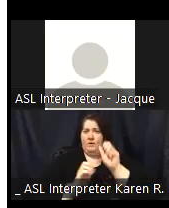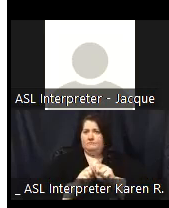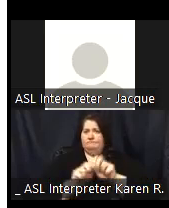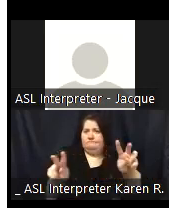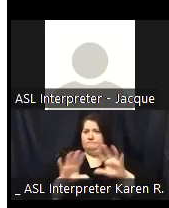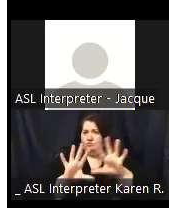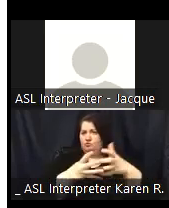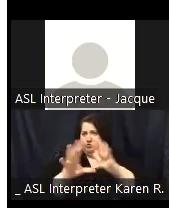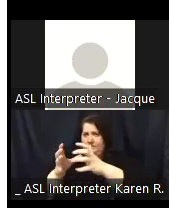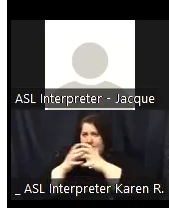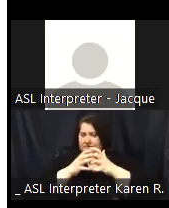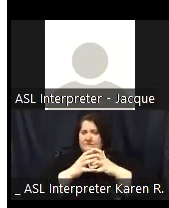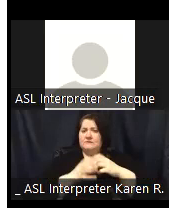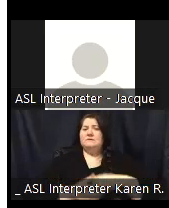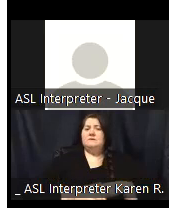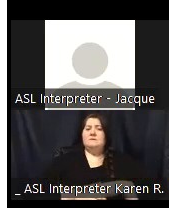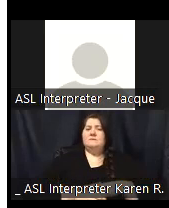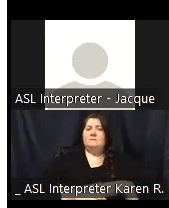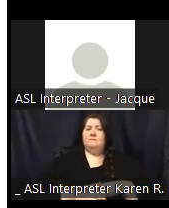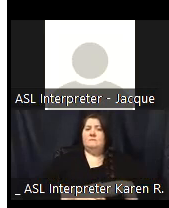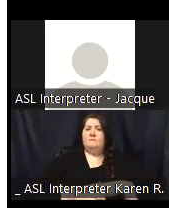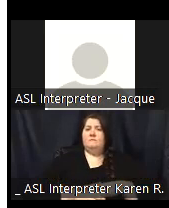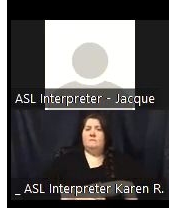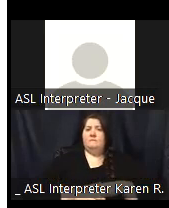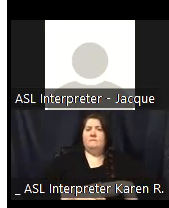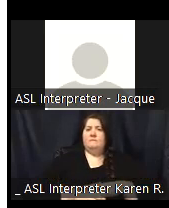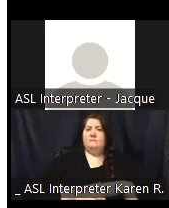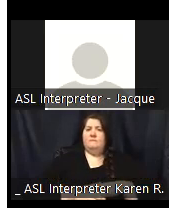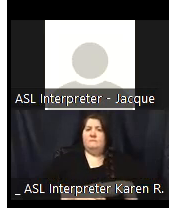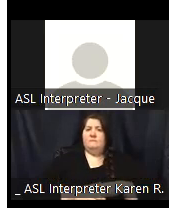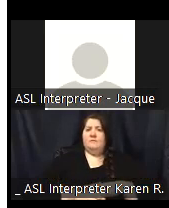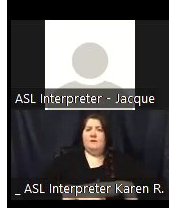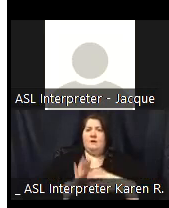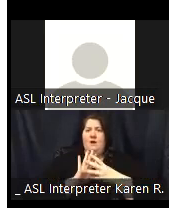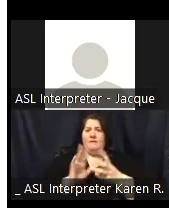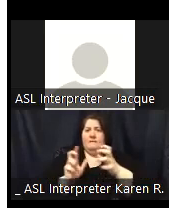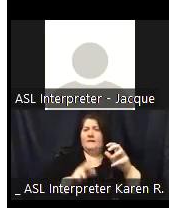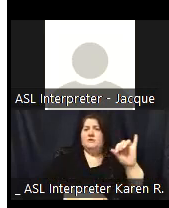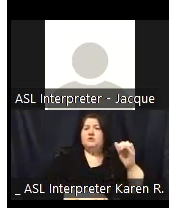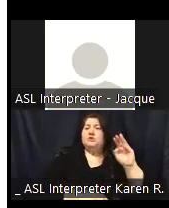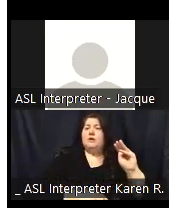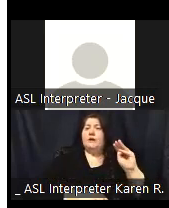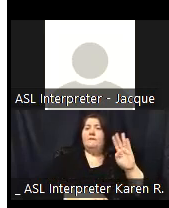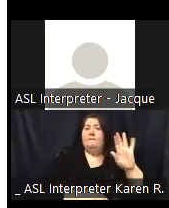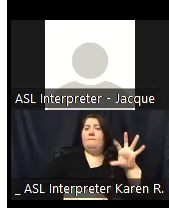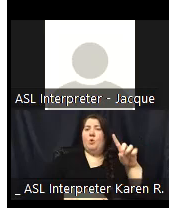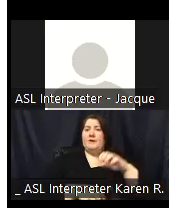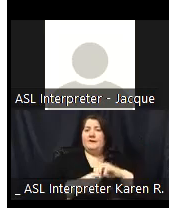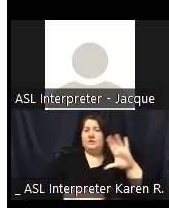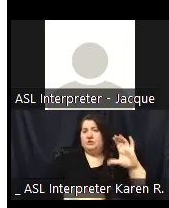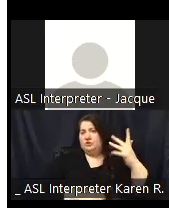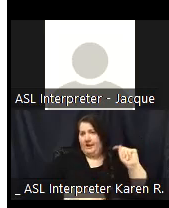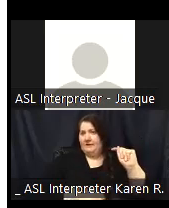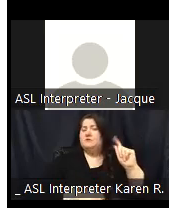out into groups, and I'm just going to copy and paste the Jamboard into the chat so